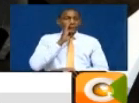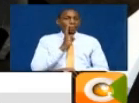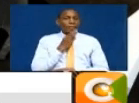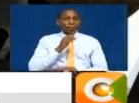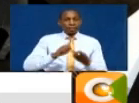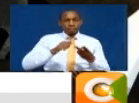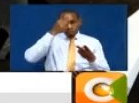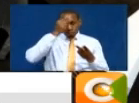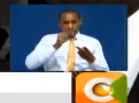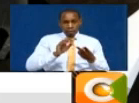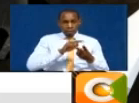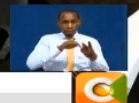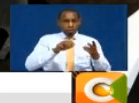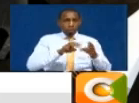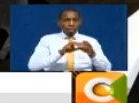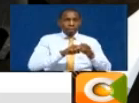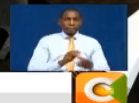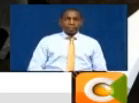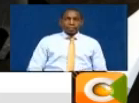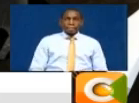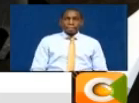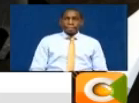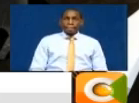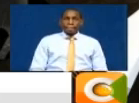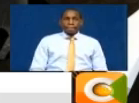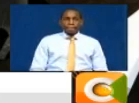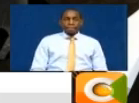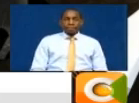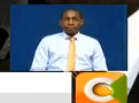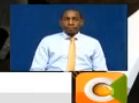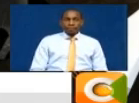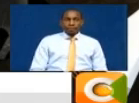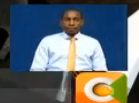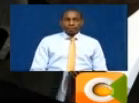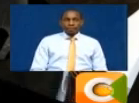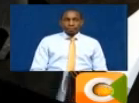and Wetangula as members. Francis Gashuri, Citizen TV.